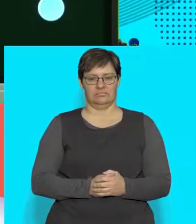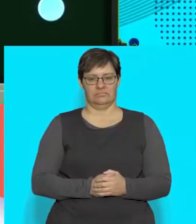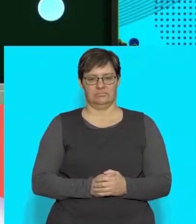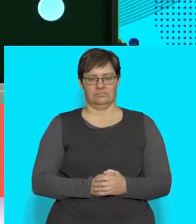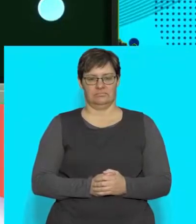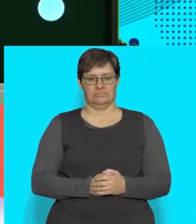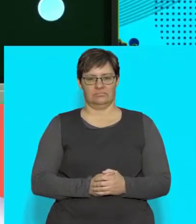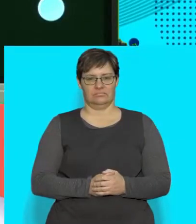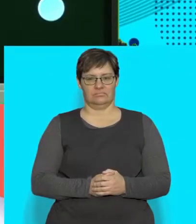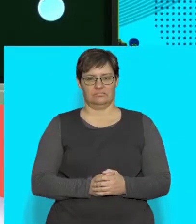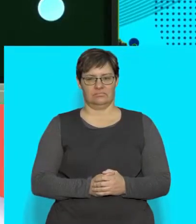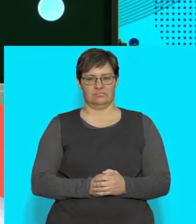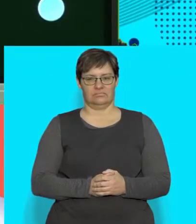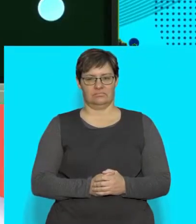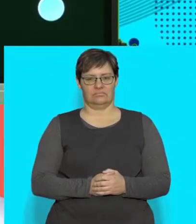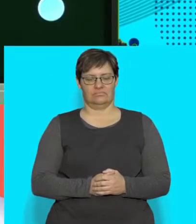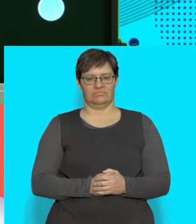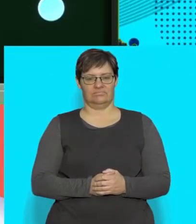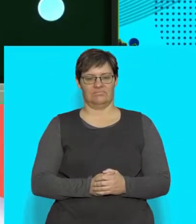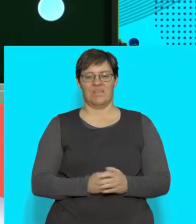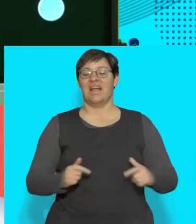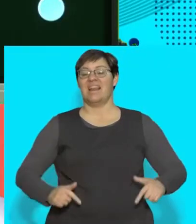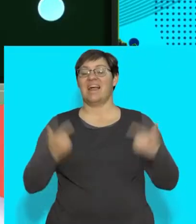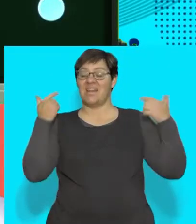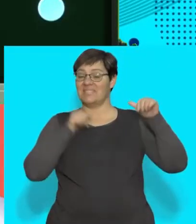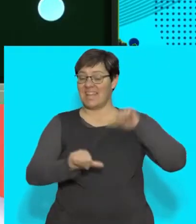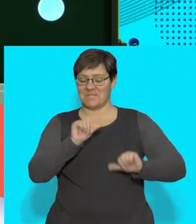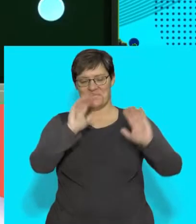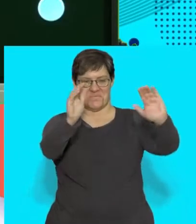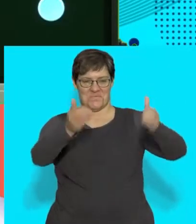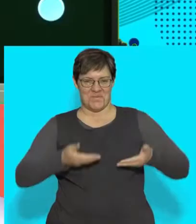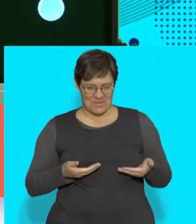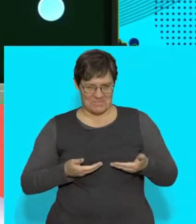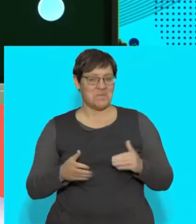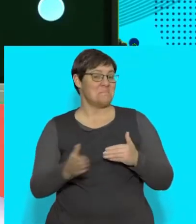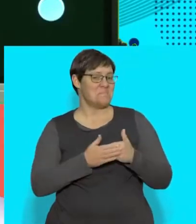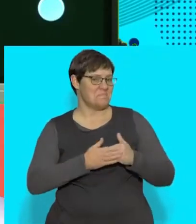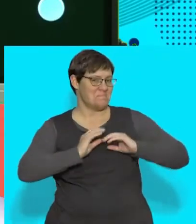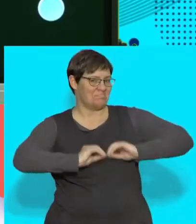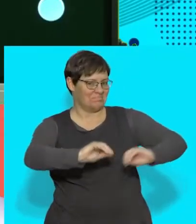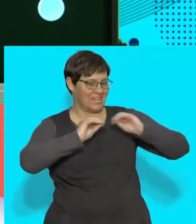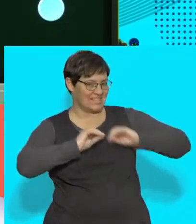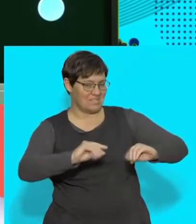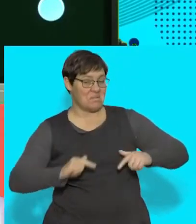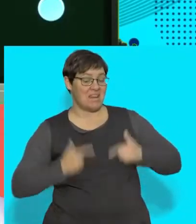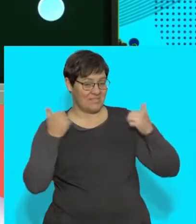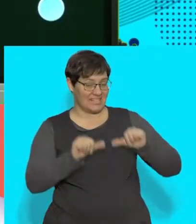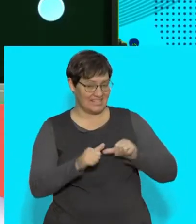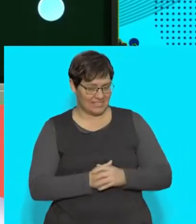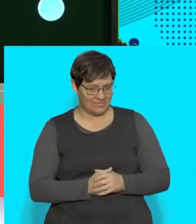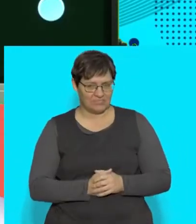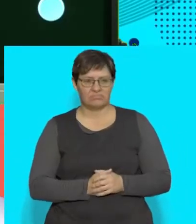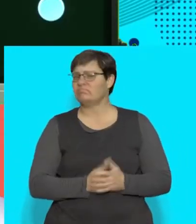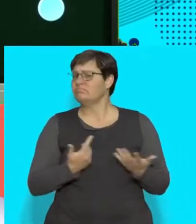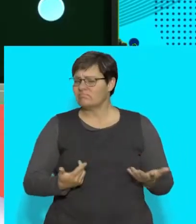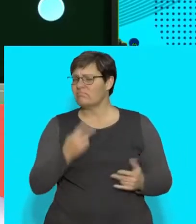Welcome, Life Sciences, to another exciting life science lesson. What are we looking at today? Well, we're continuing